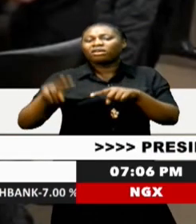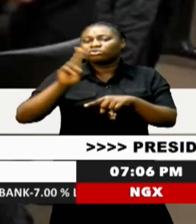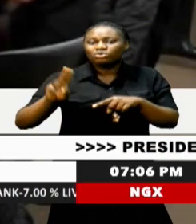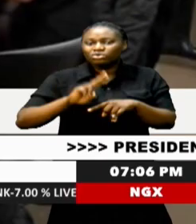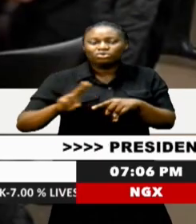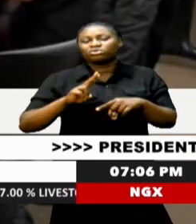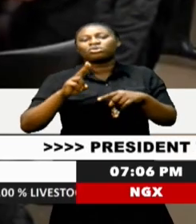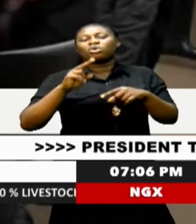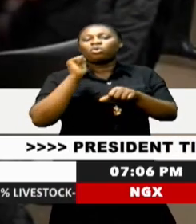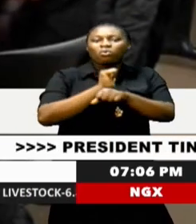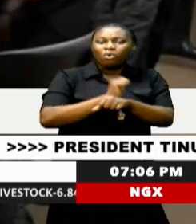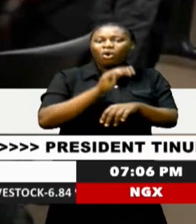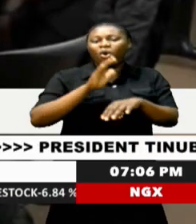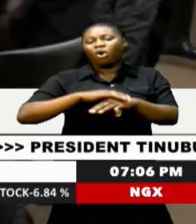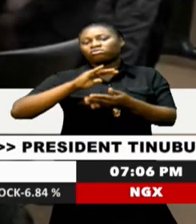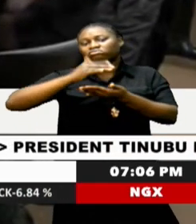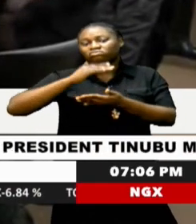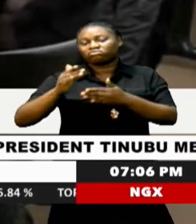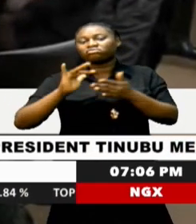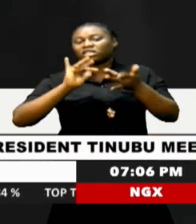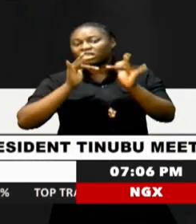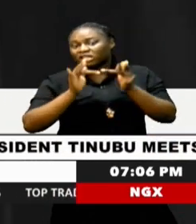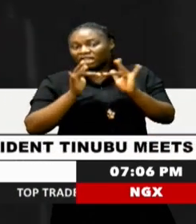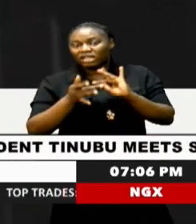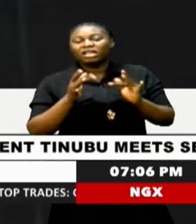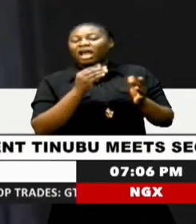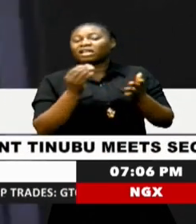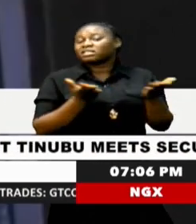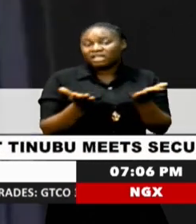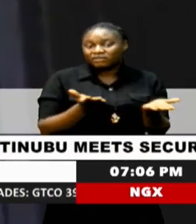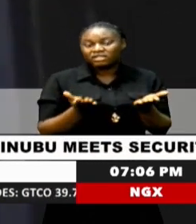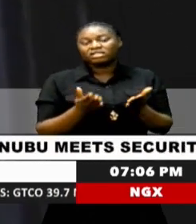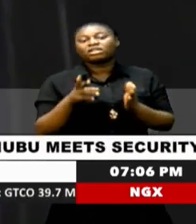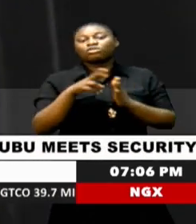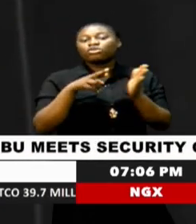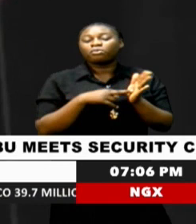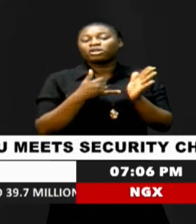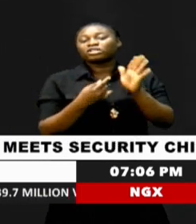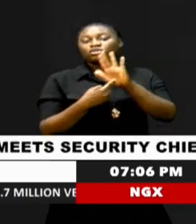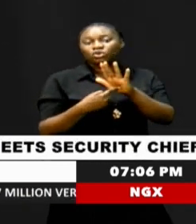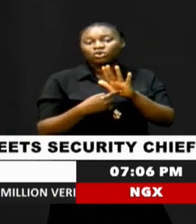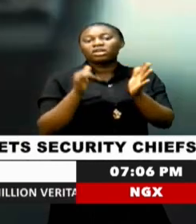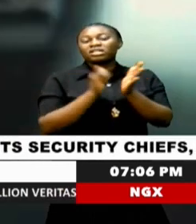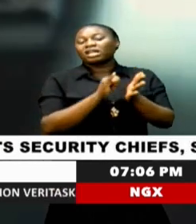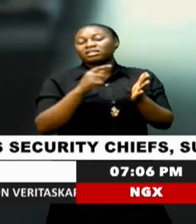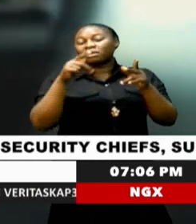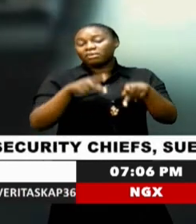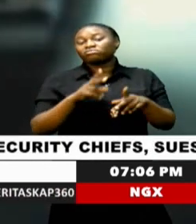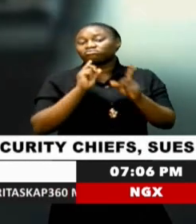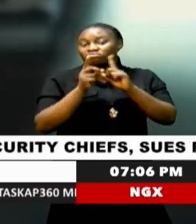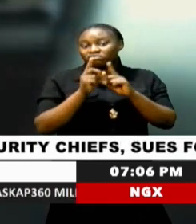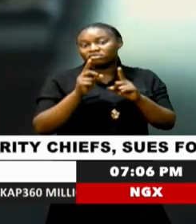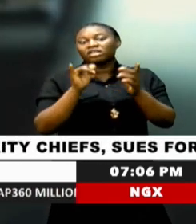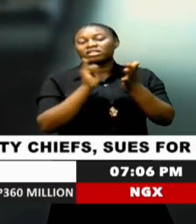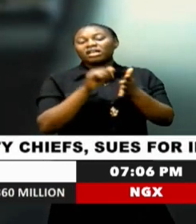various Microsoft 365 applications and services. Report says a spokesperson for the